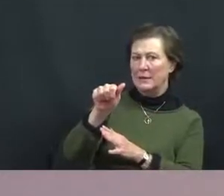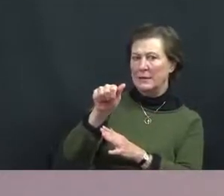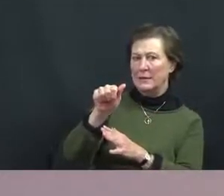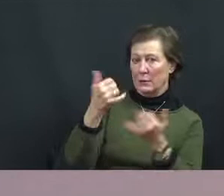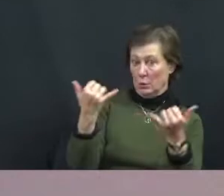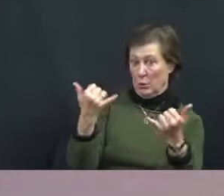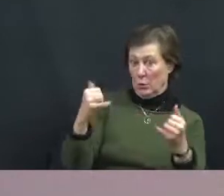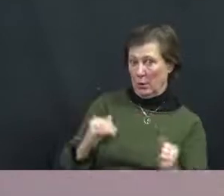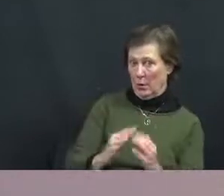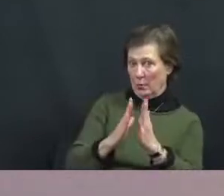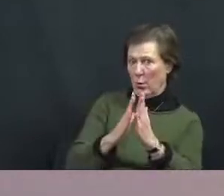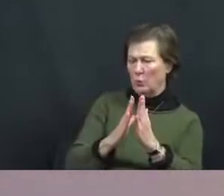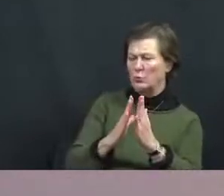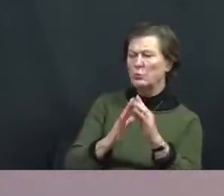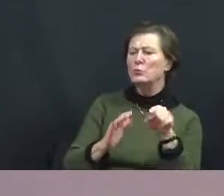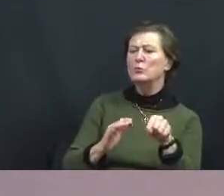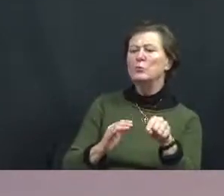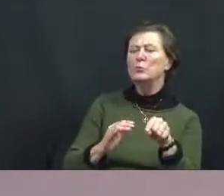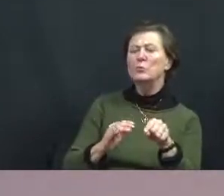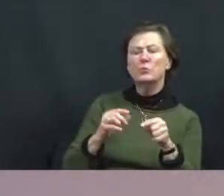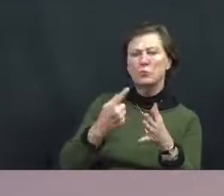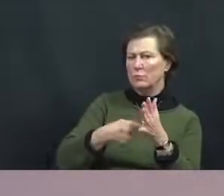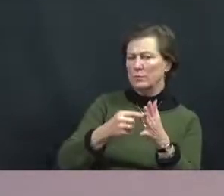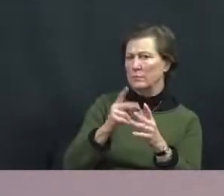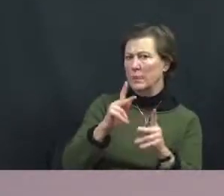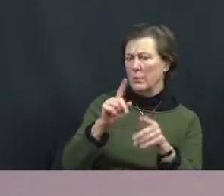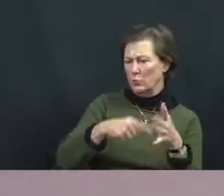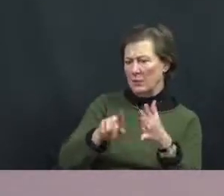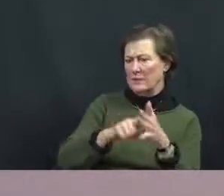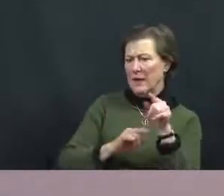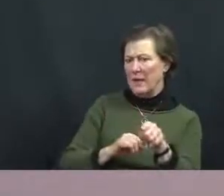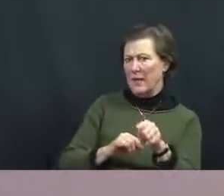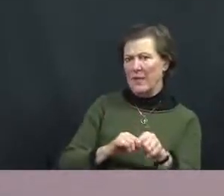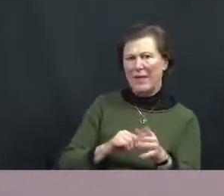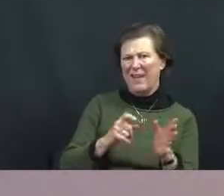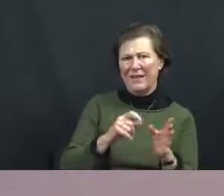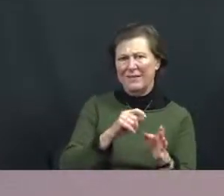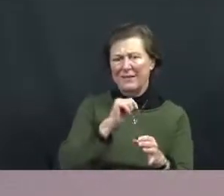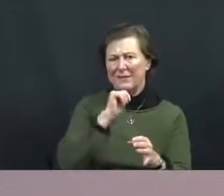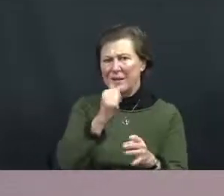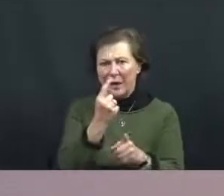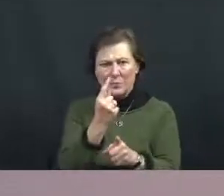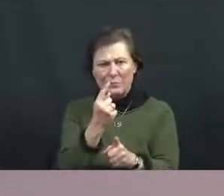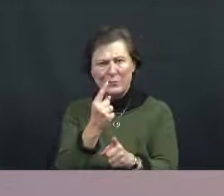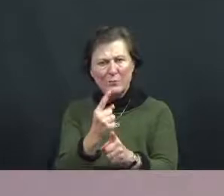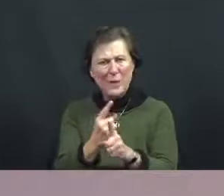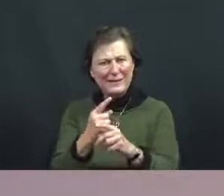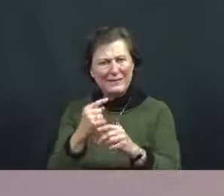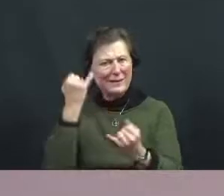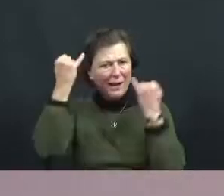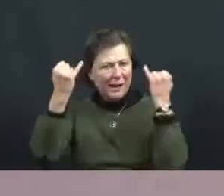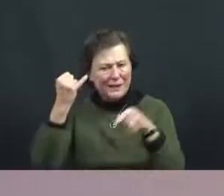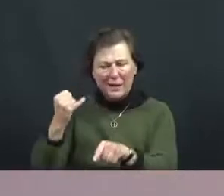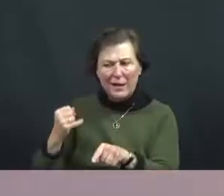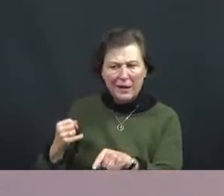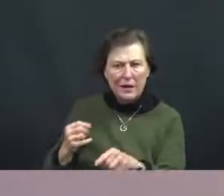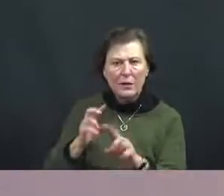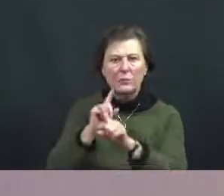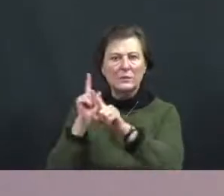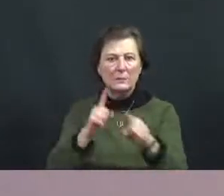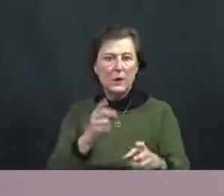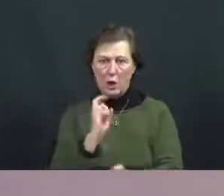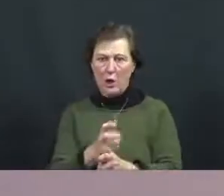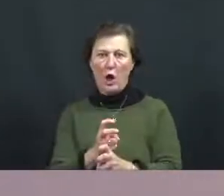current approach, have raised their concerns about these misguided initiatives, the response has been